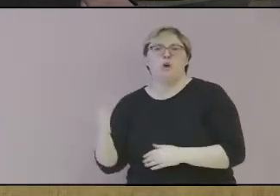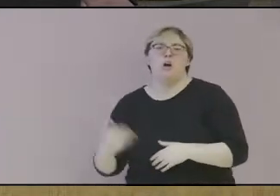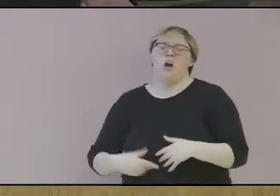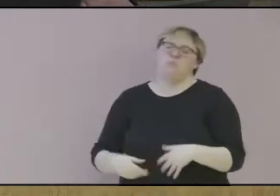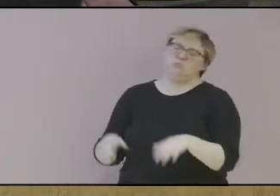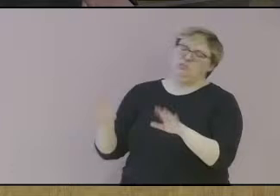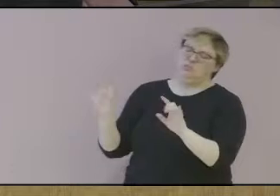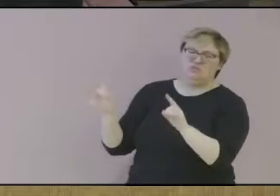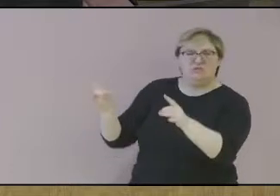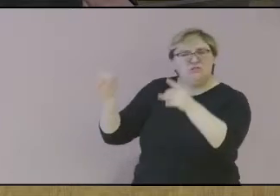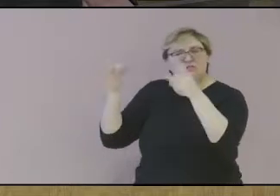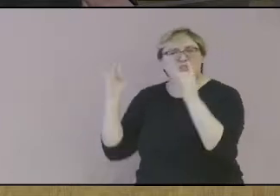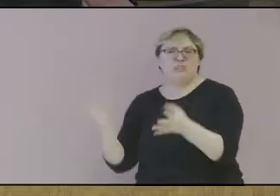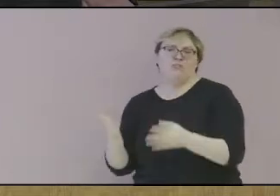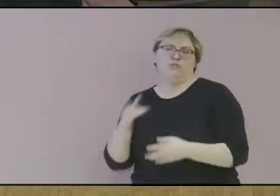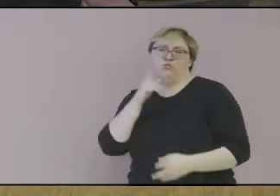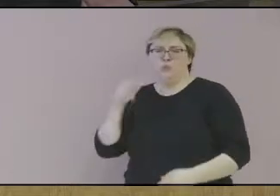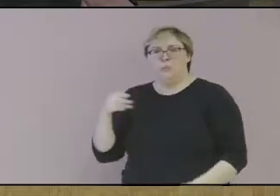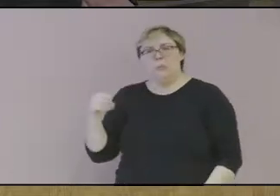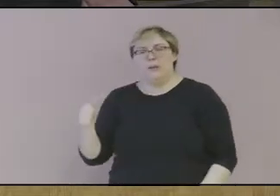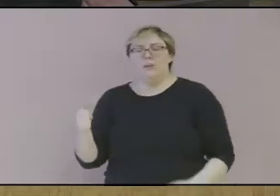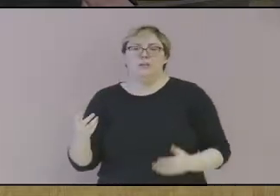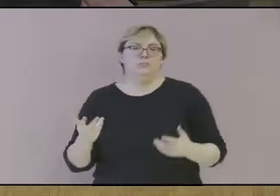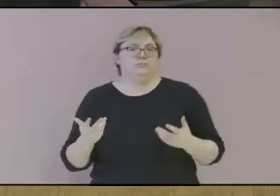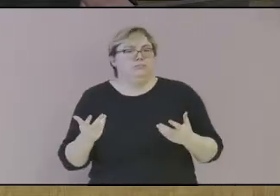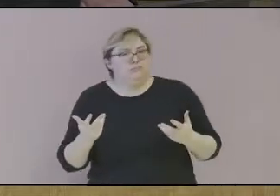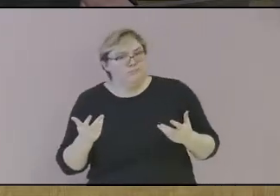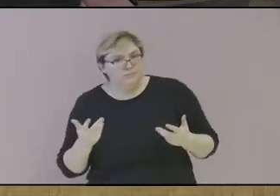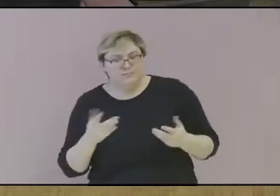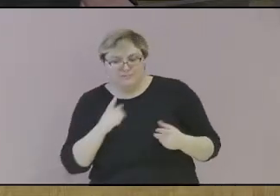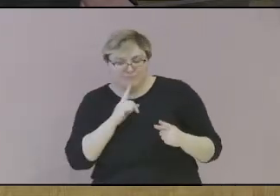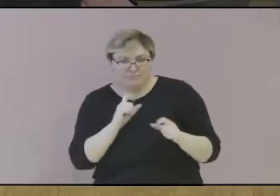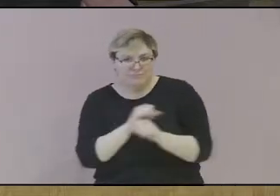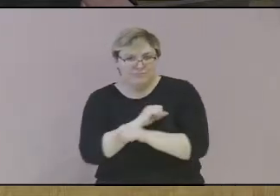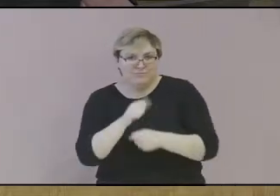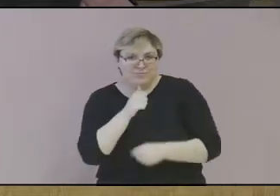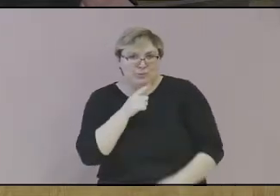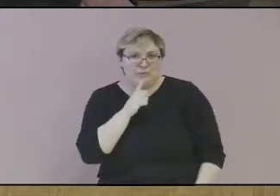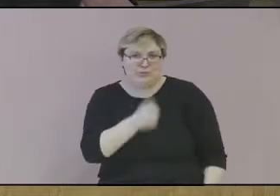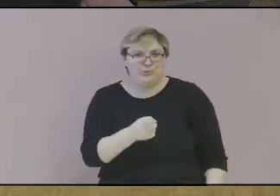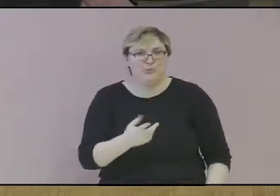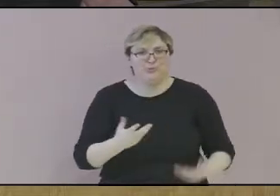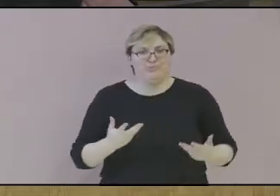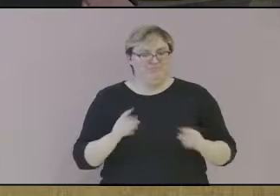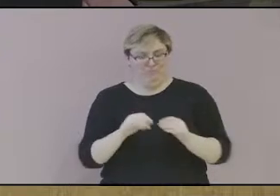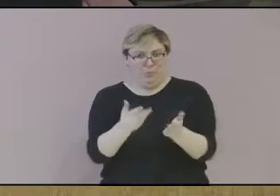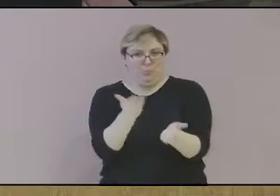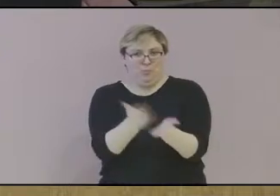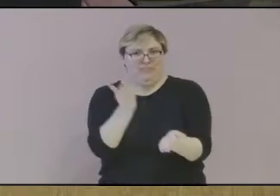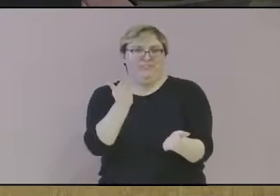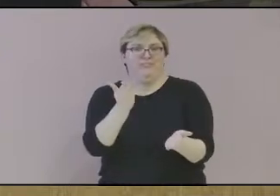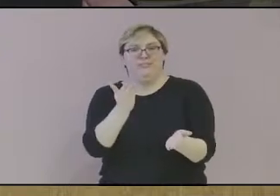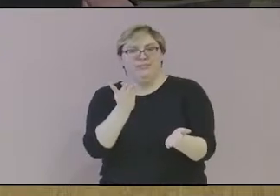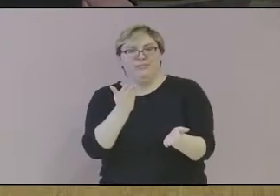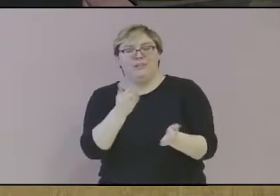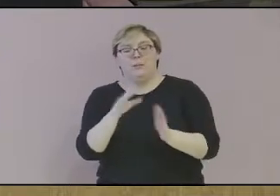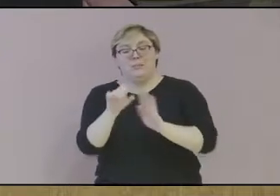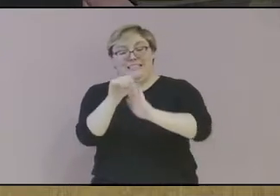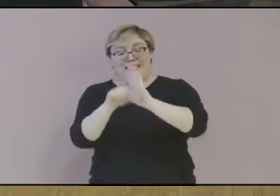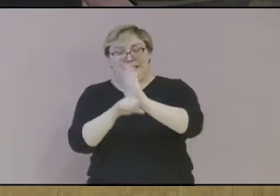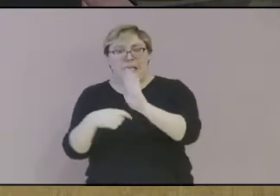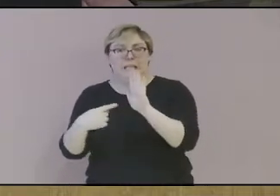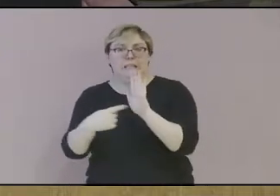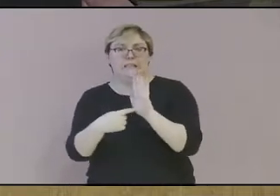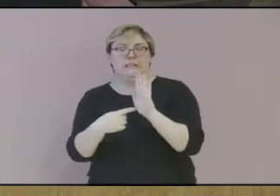underemployment because of things like workers' comp being weaponized against people, and there's no social safety net, or a very limited one.